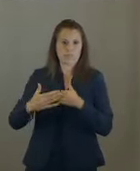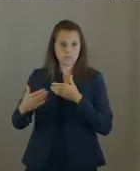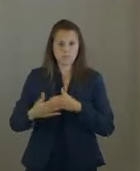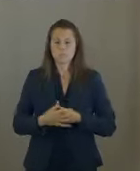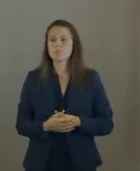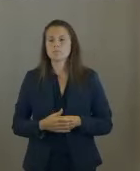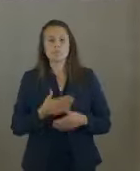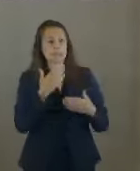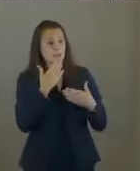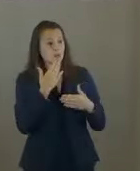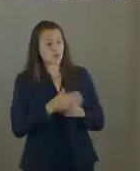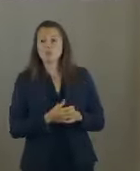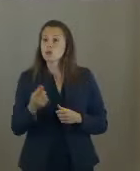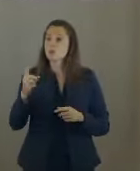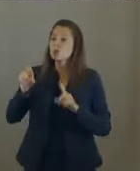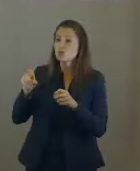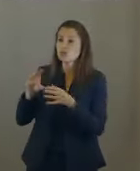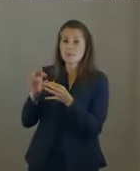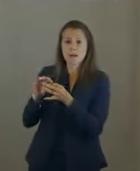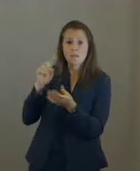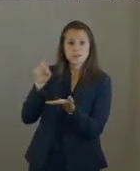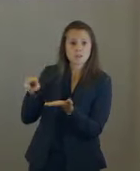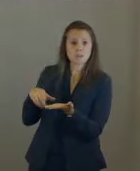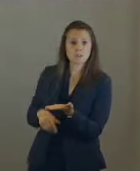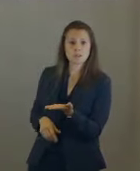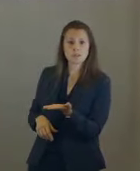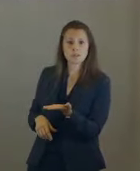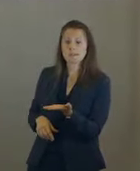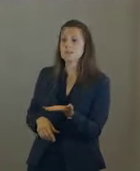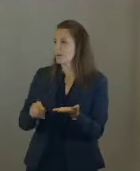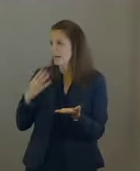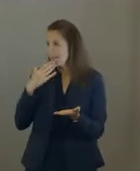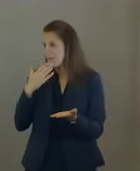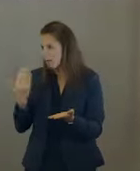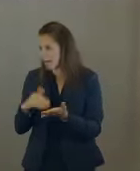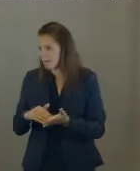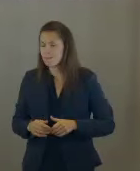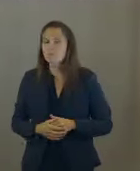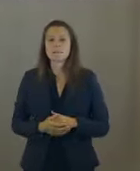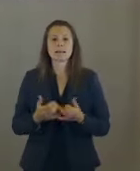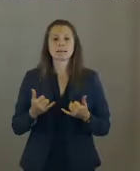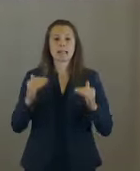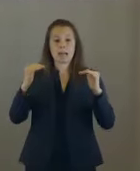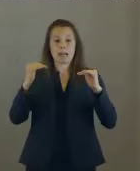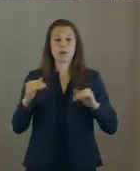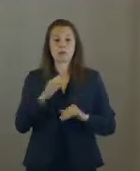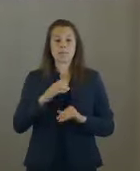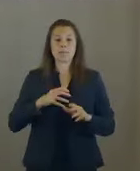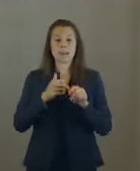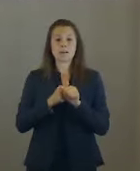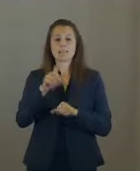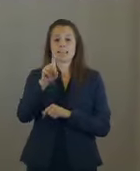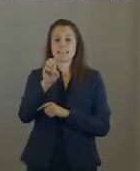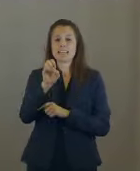over to you. Well, thank you, Commissioner Roberson. Any questions or comments? Thank you again. That'll bring us to our next committee update